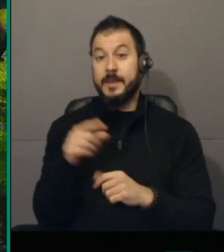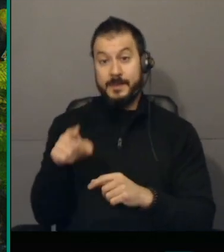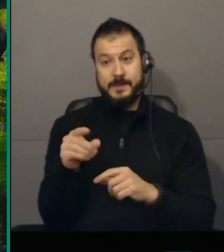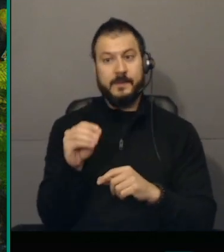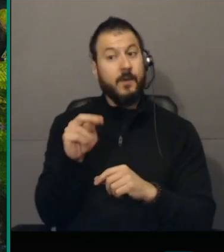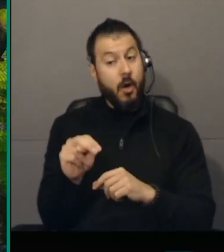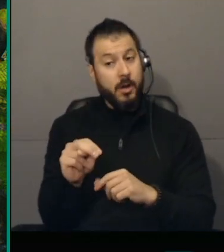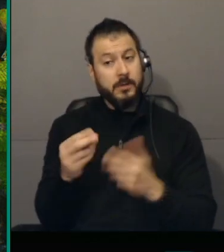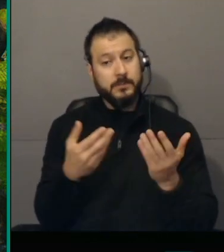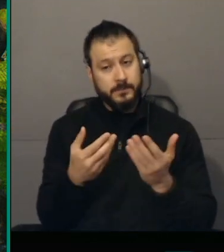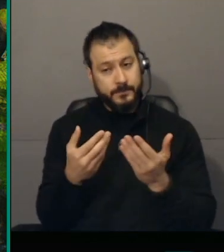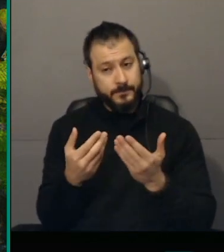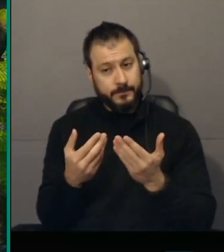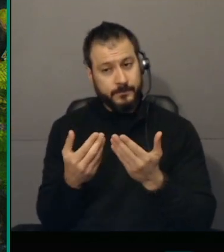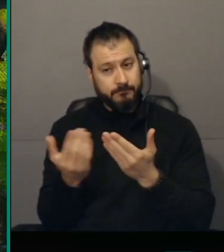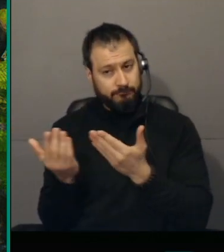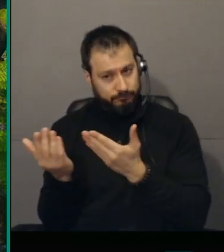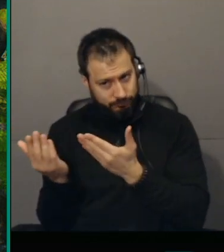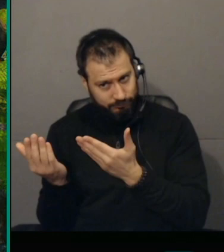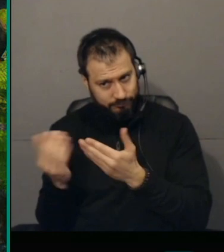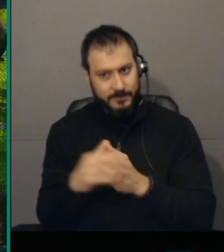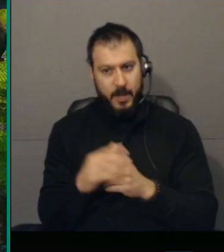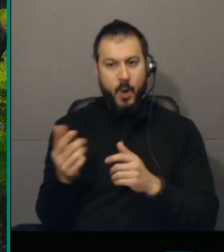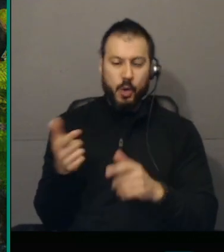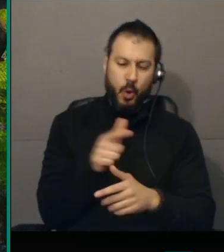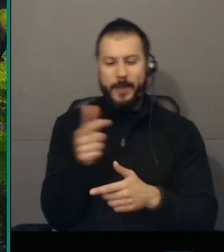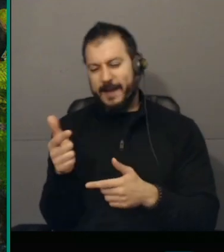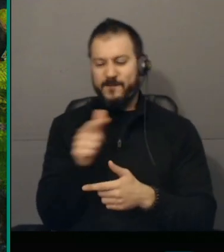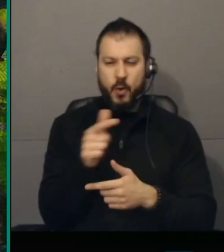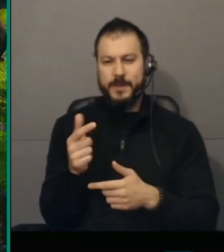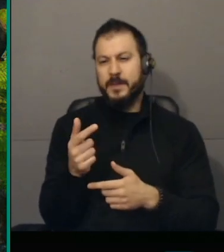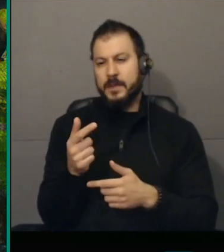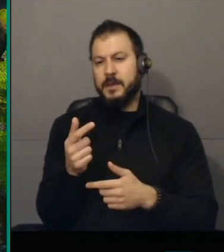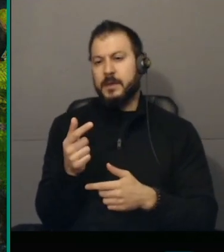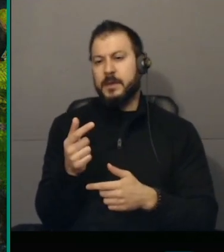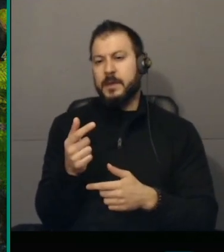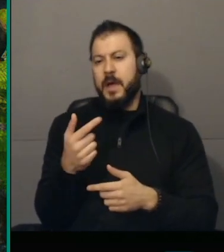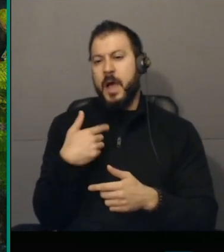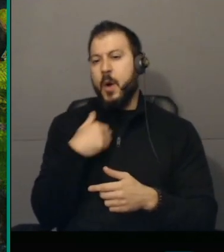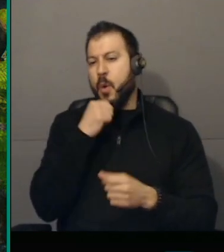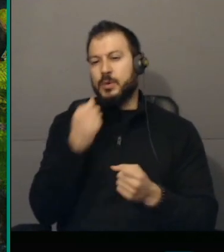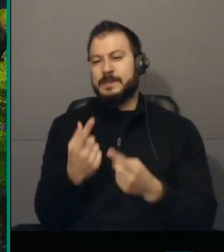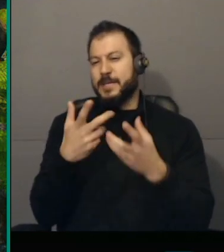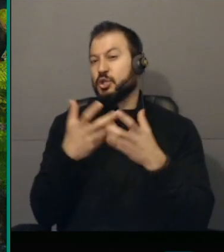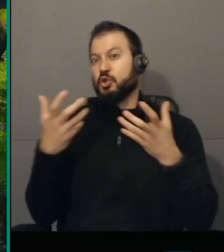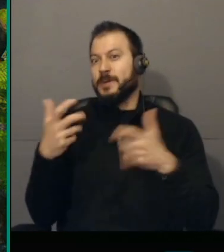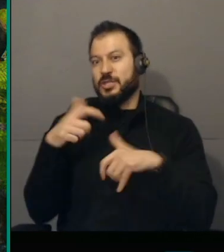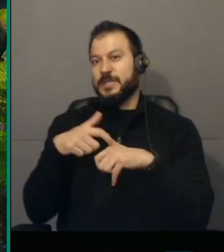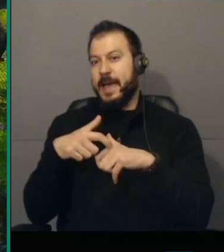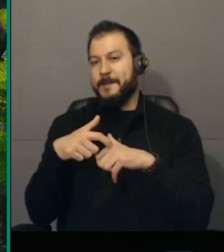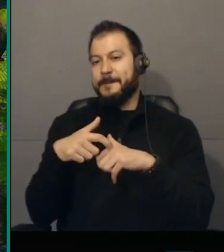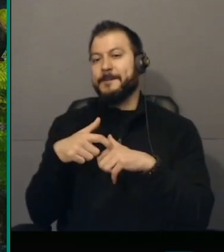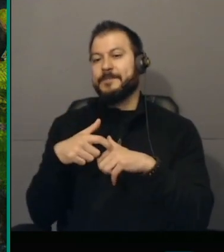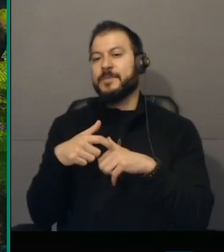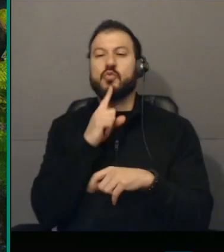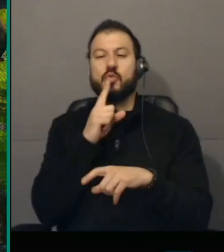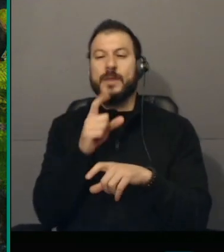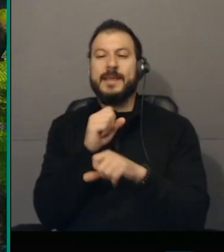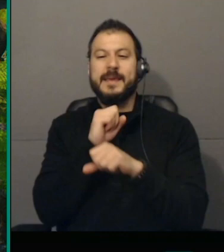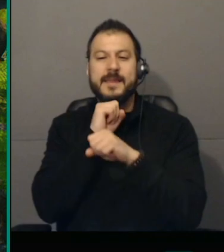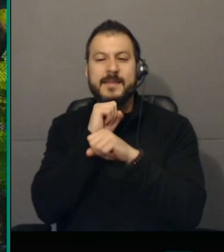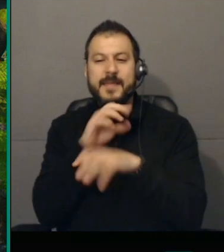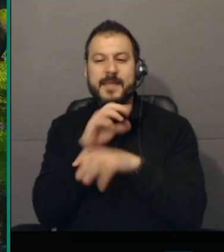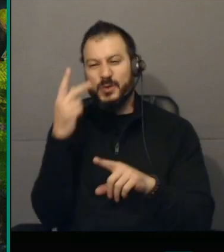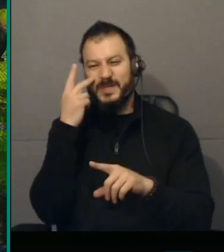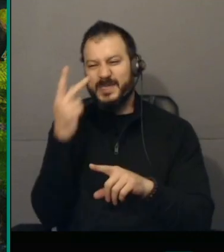VRS on. So I'll go back and forth between those a couple of times. But I won't spend too much time here because there's really nothing